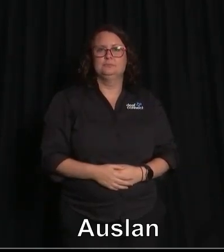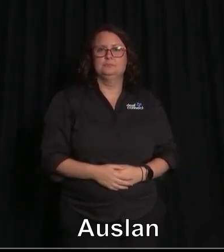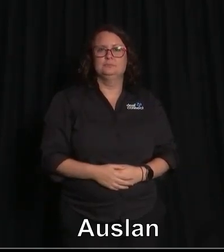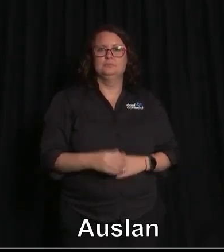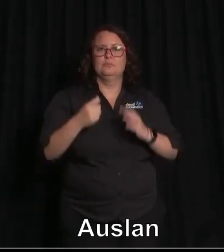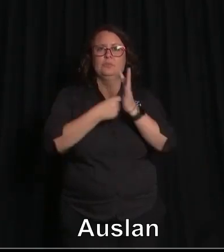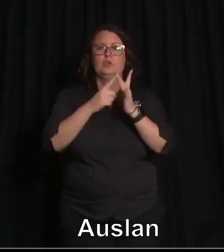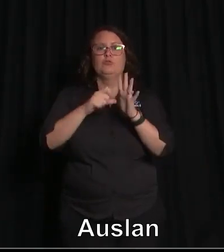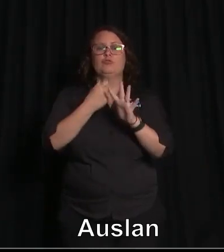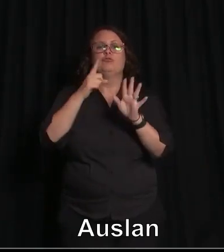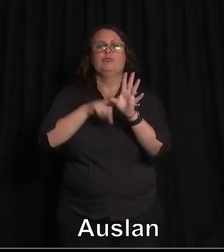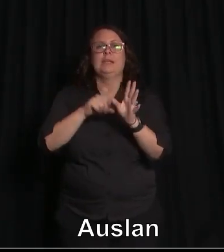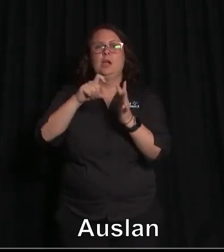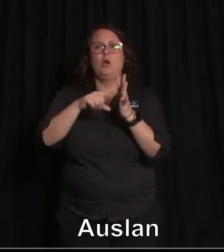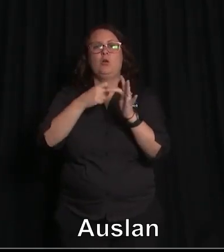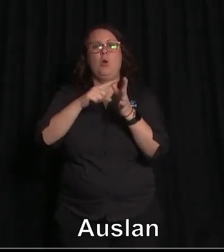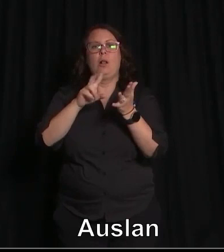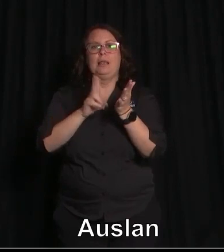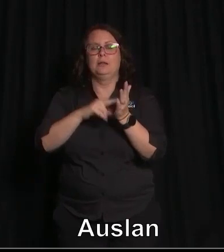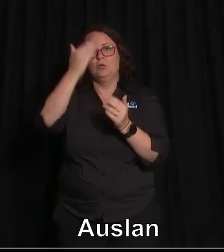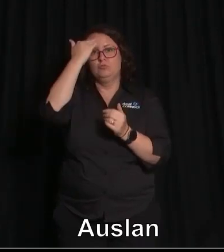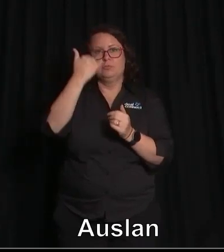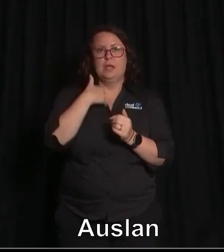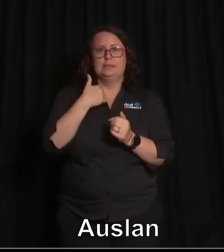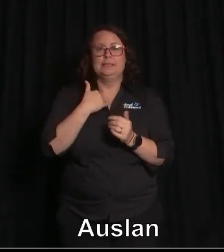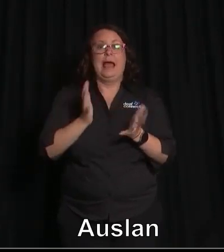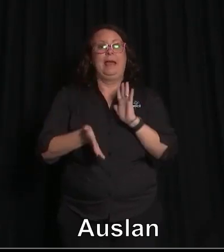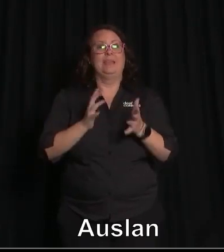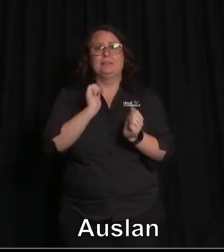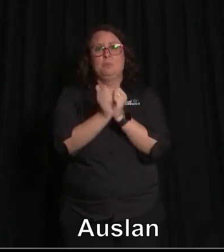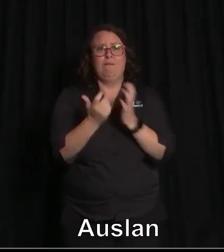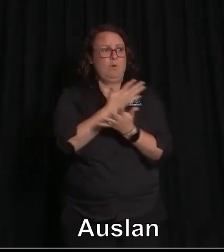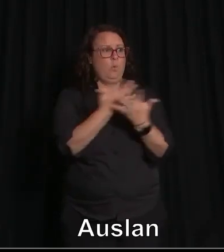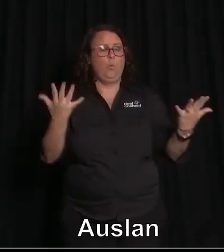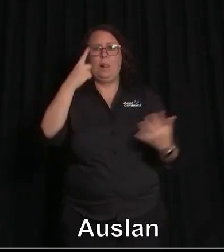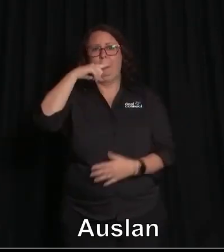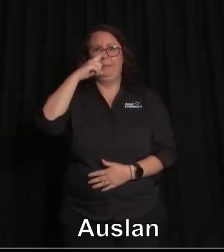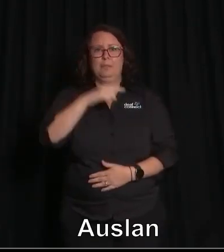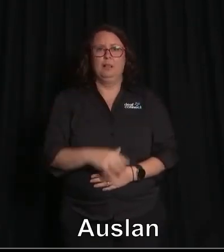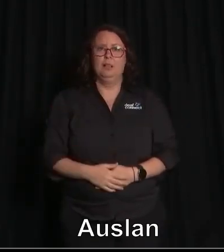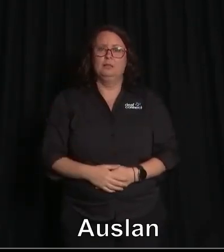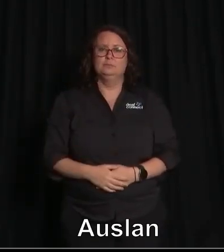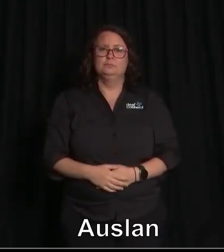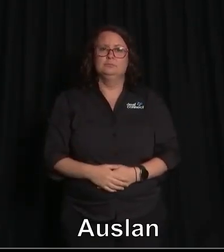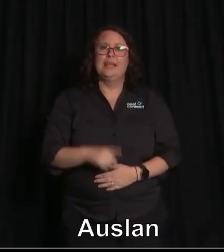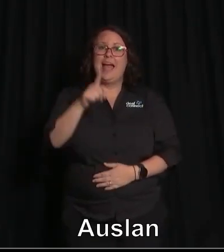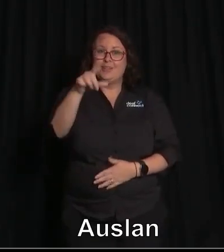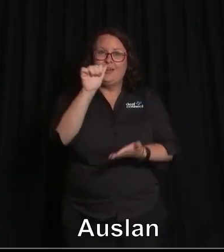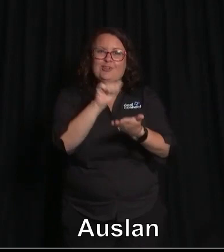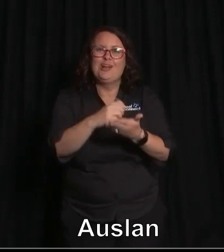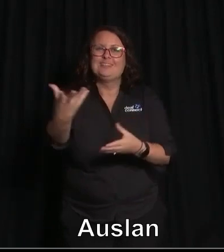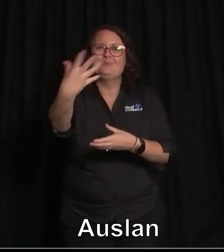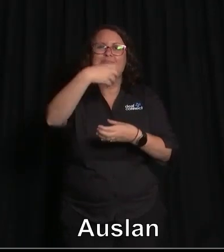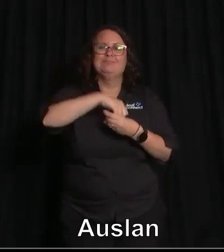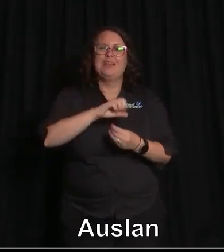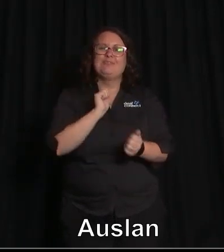Ricky Coughlin reminded us that athletics is a sport for everyone, and there is a place in this sport for you, and